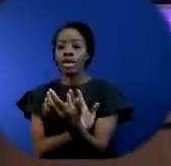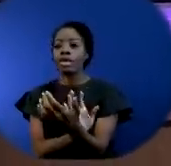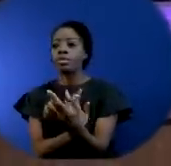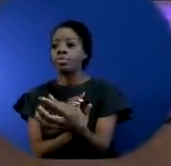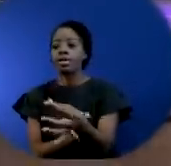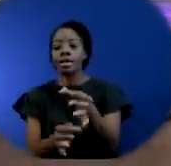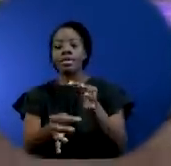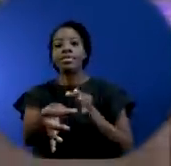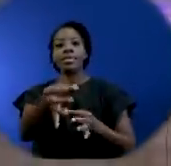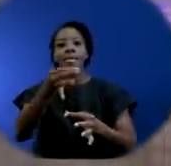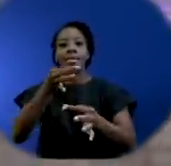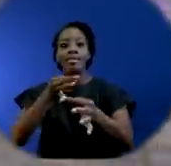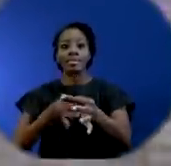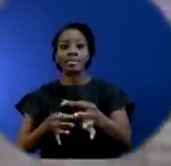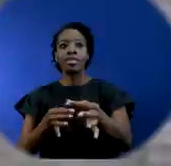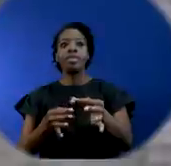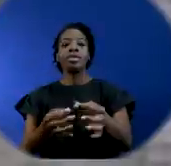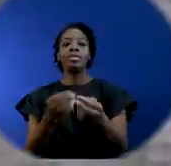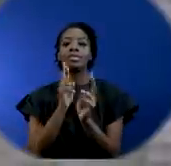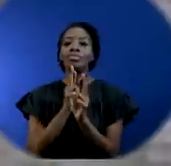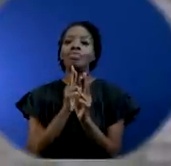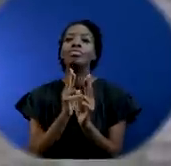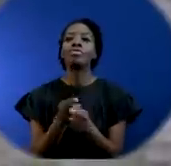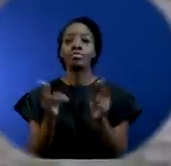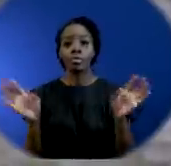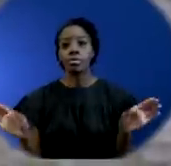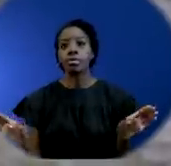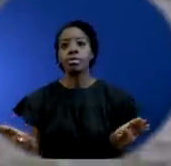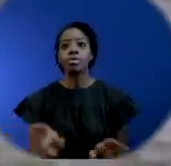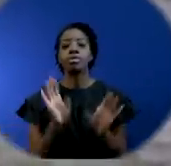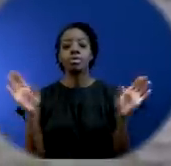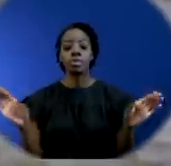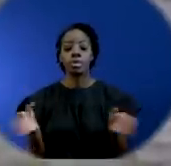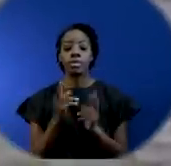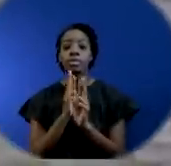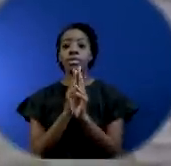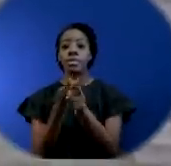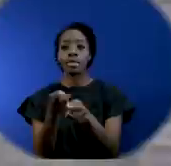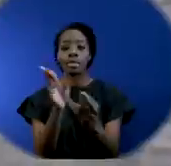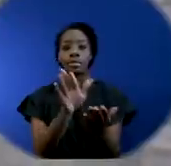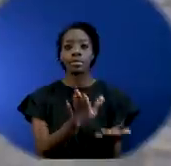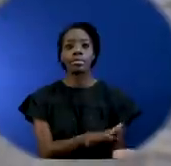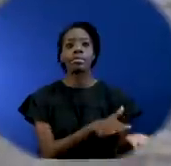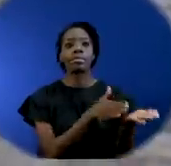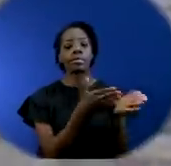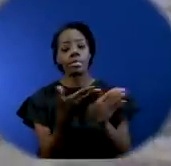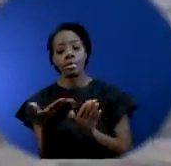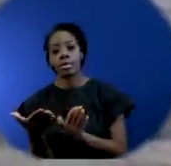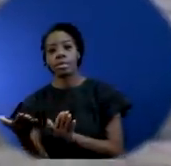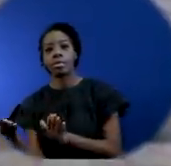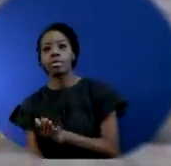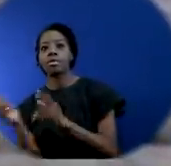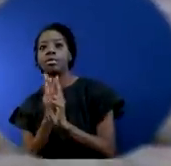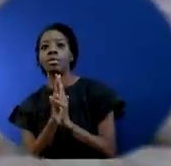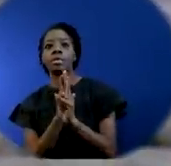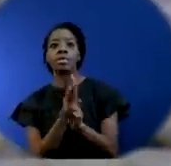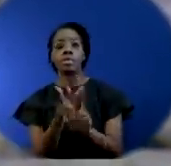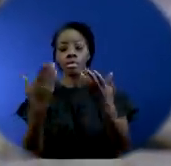instead. You agreed to do it. You agreed to die.